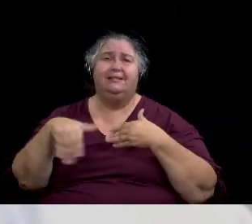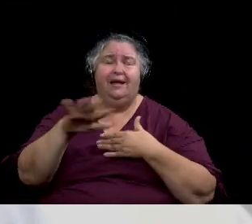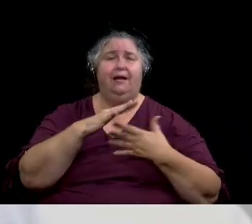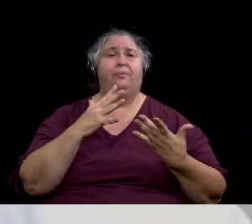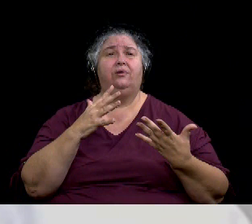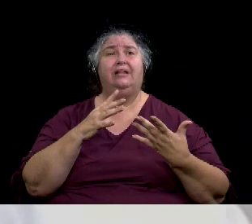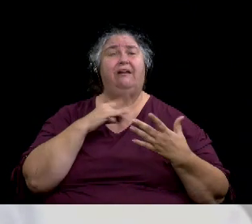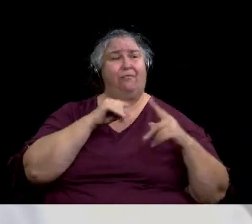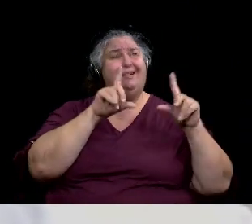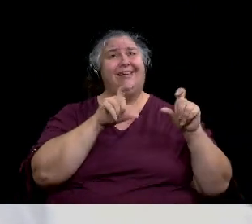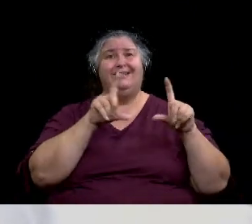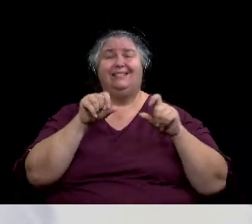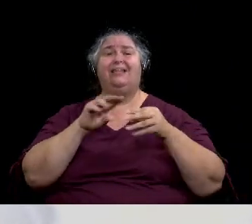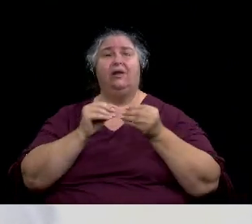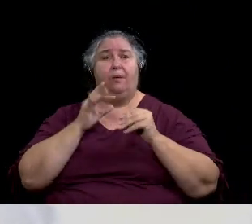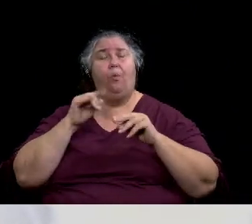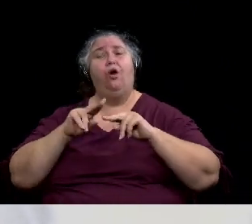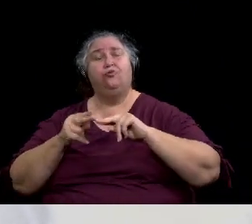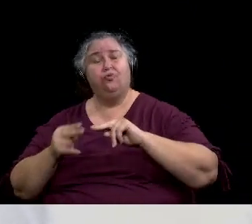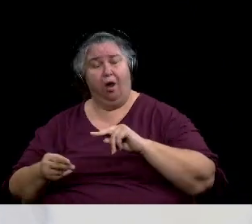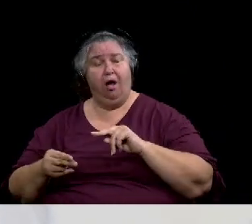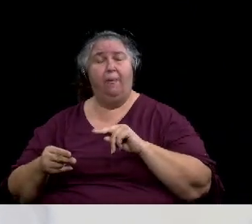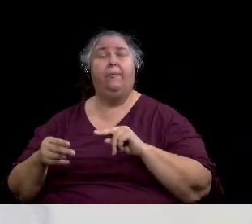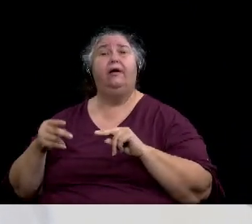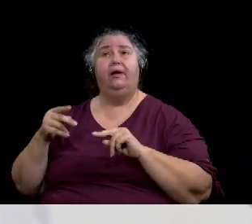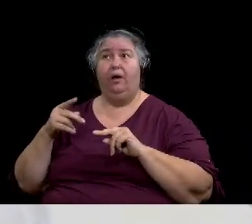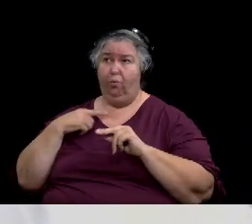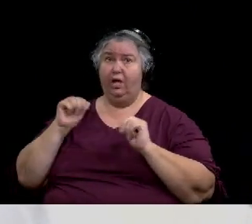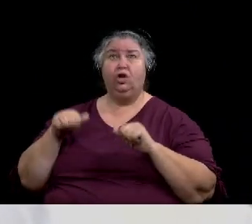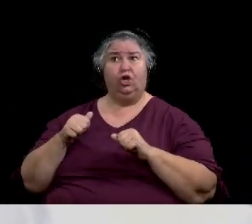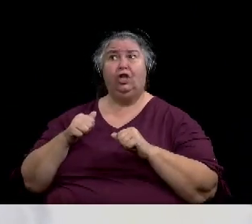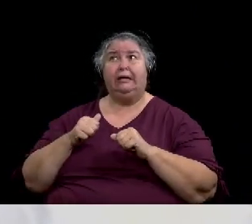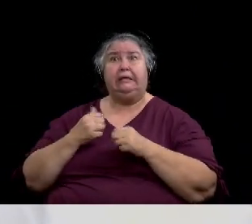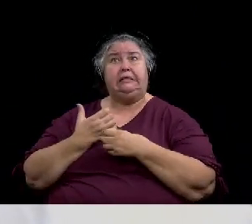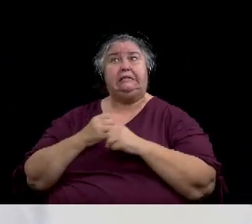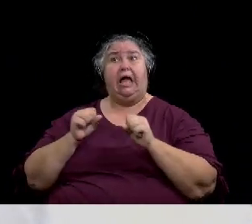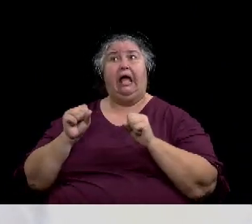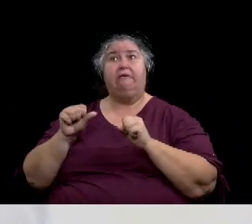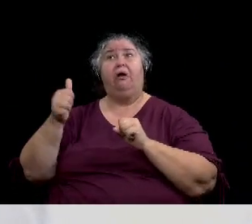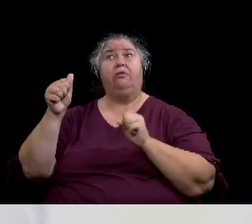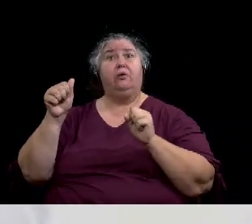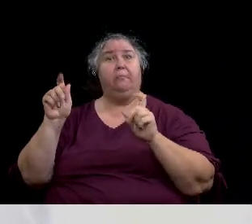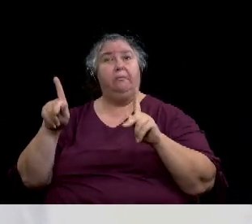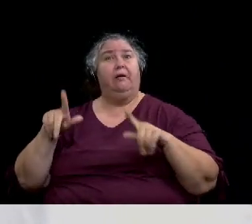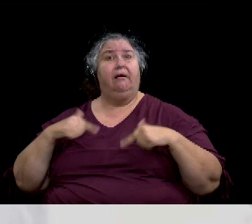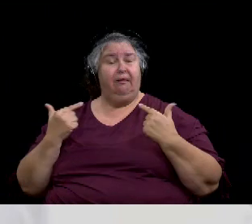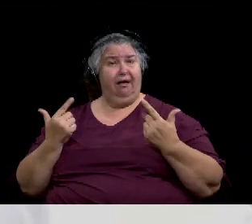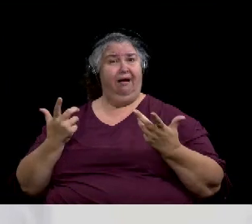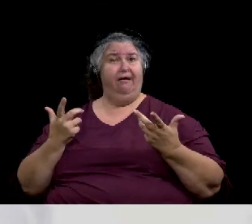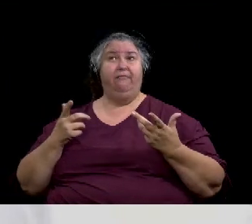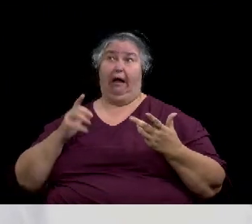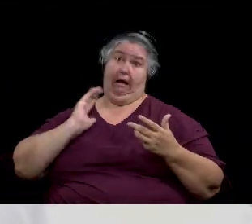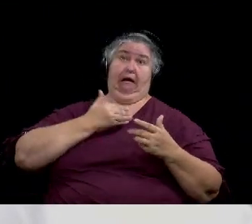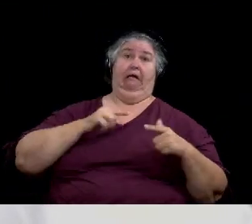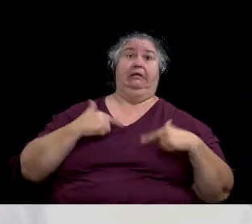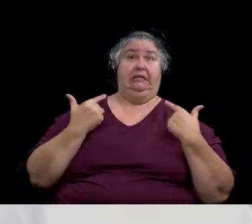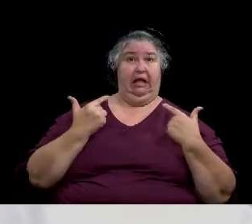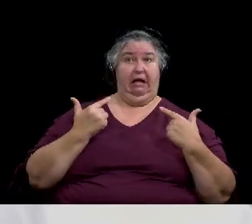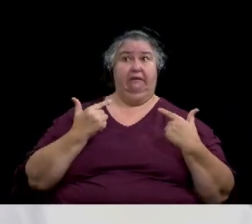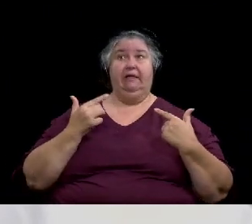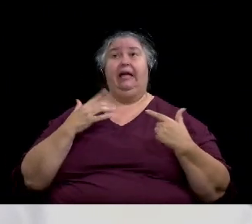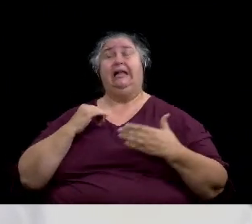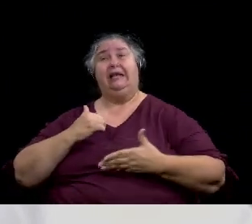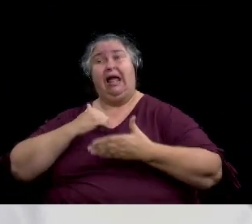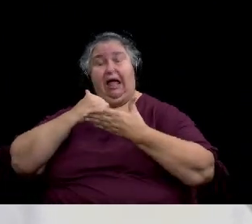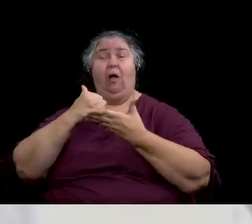will drop. We will indeed save lives, and we'll expedite safer